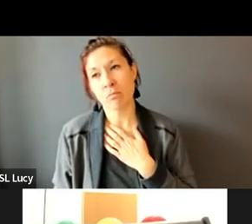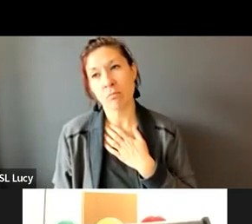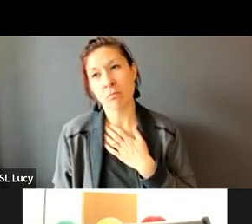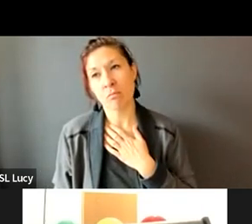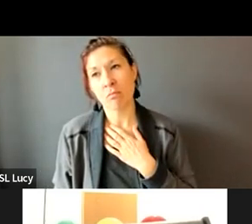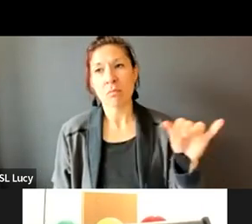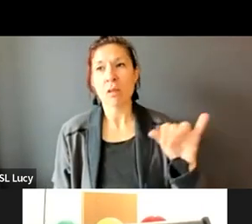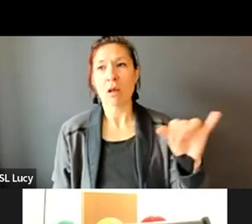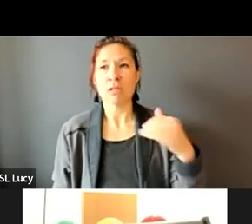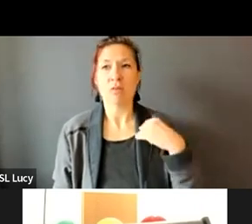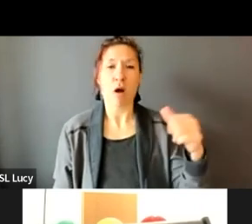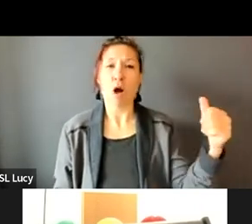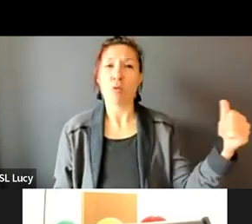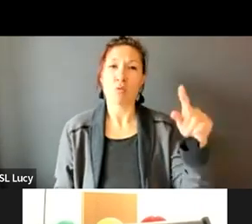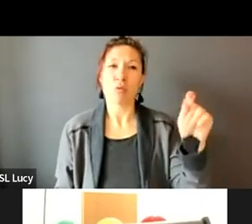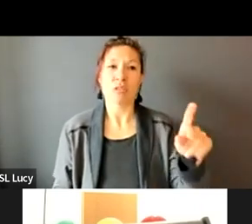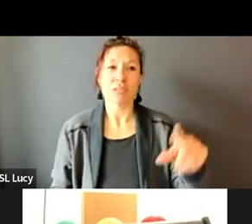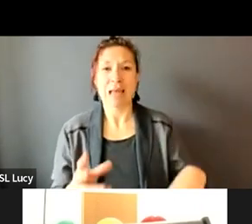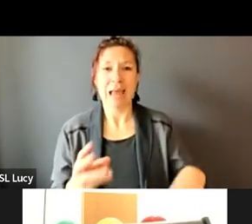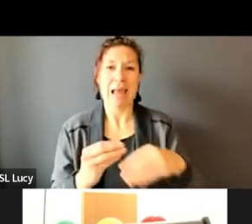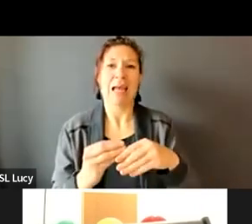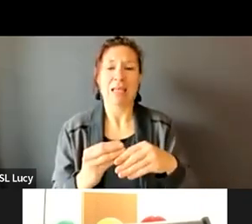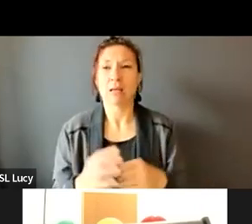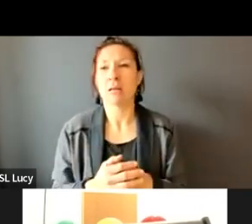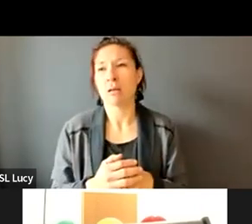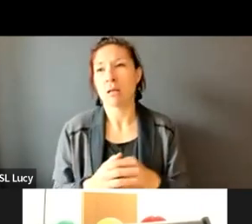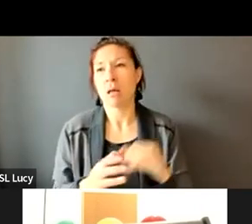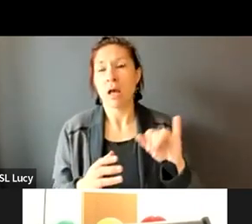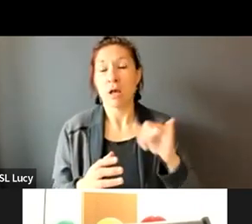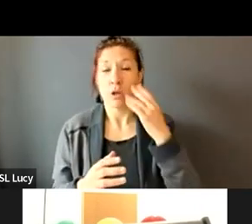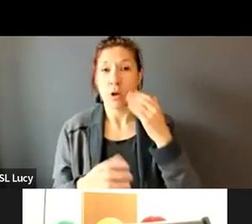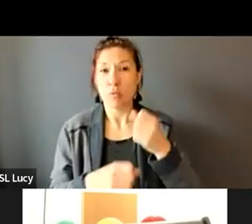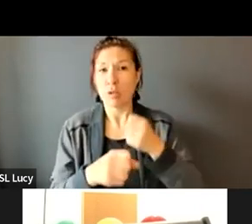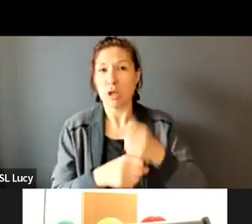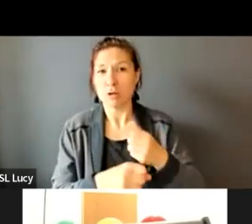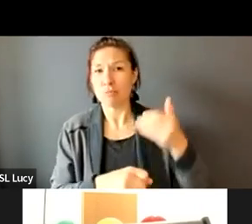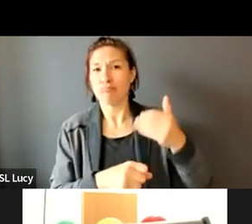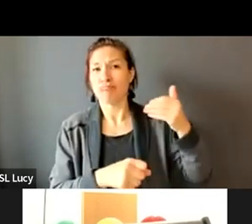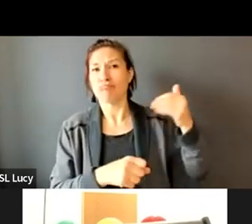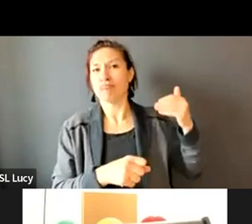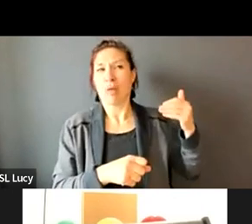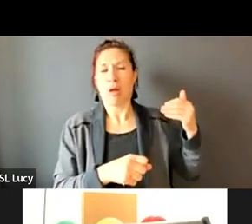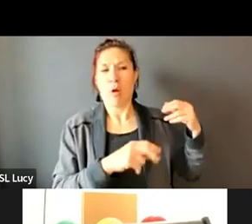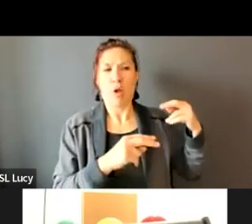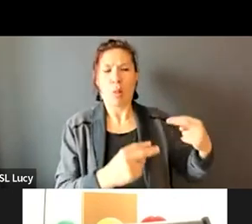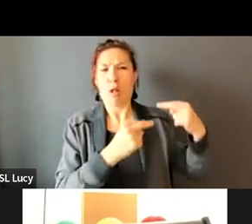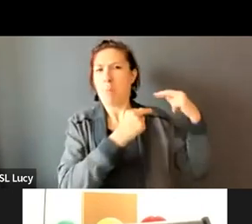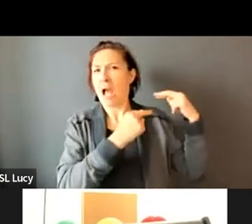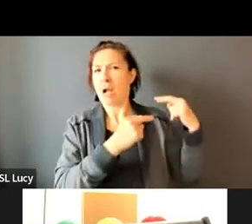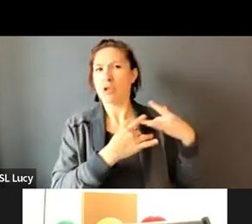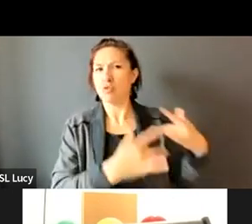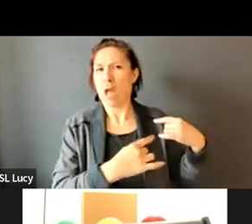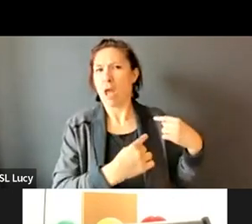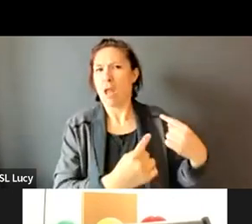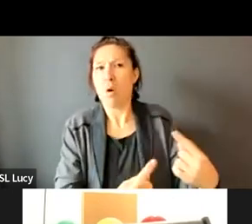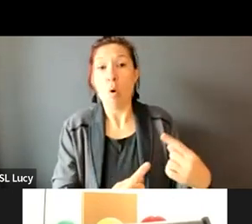added in because you see a trend um you know in the years before and you want to go a little deeper or you don't see anything and